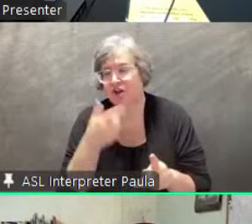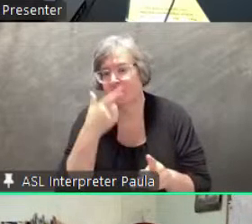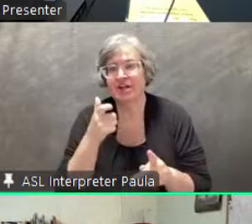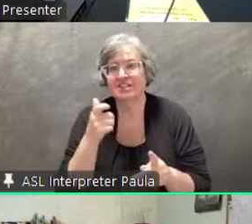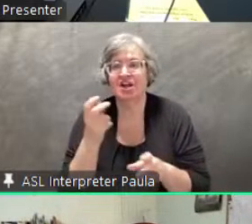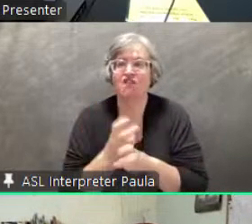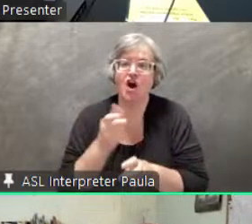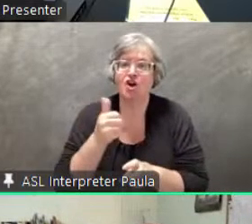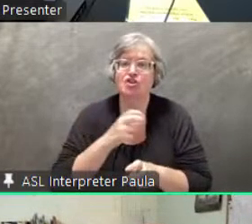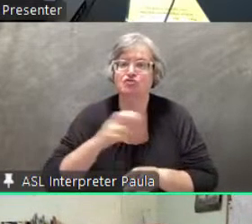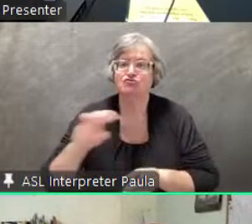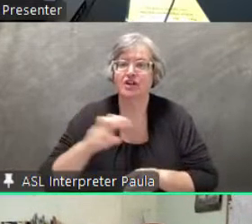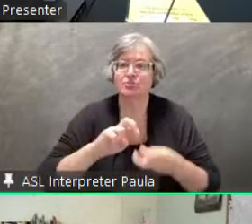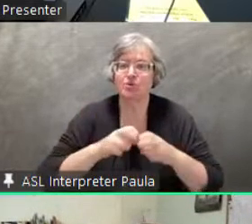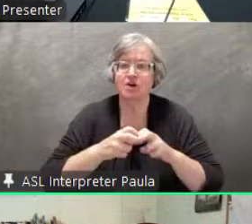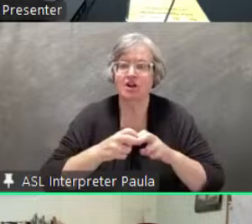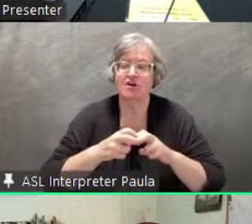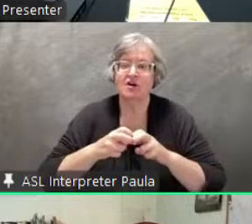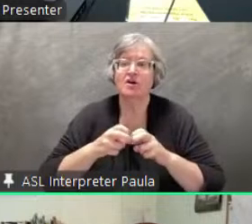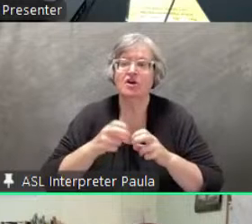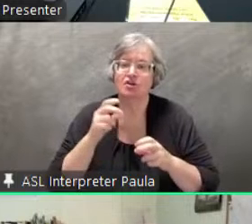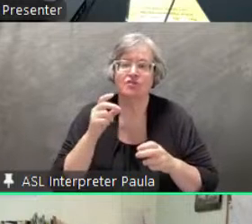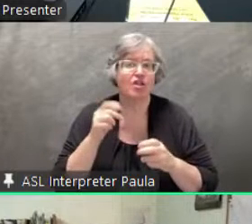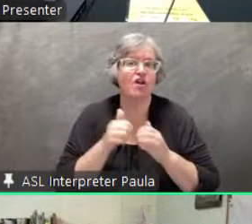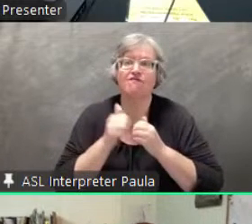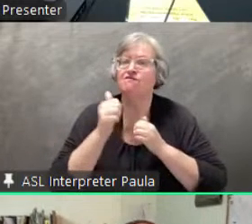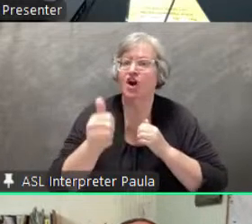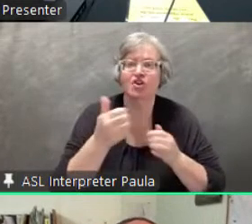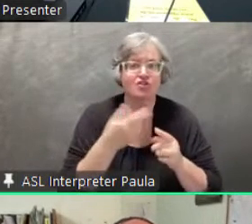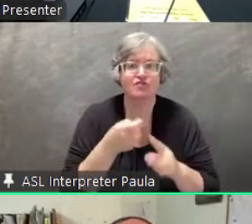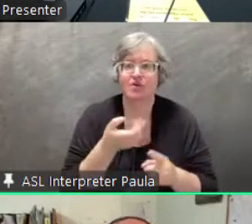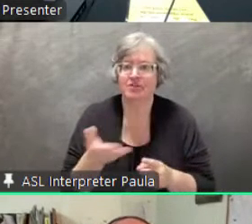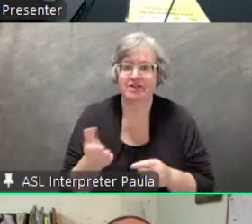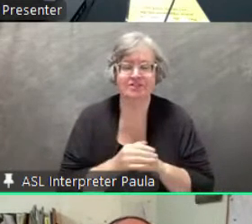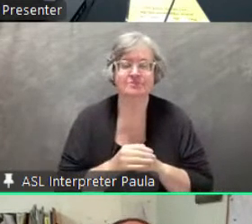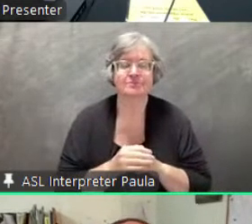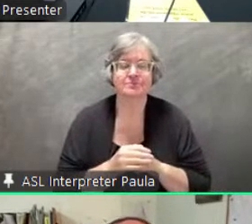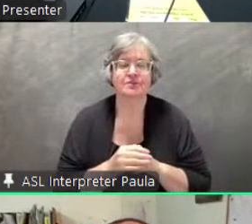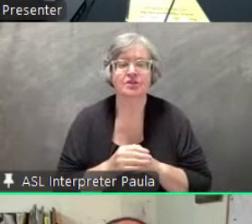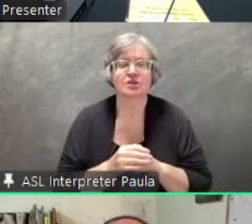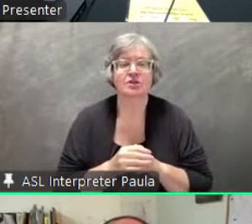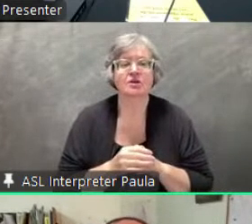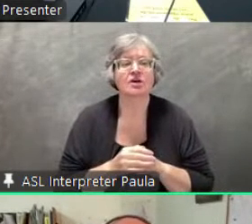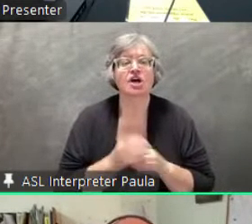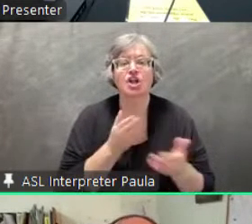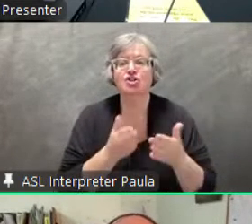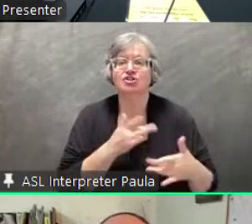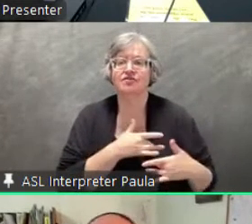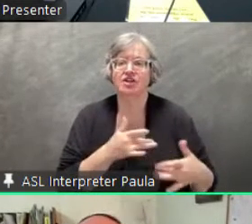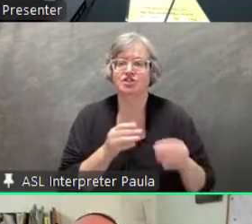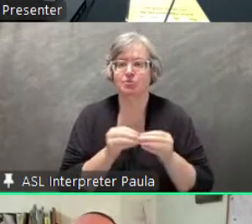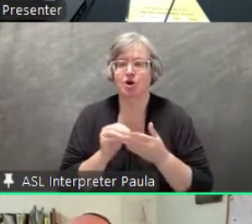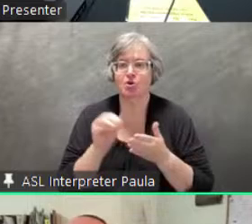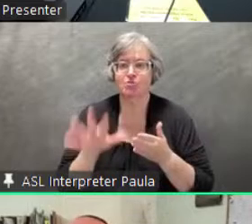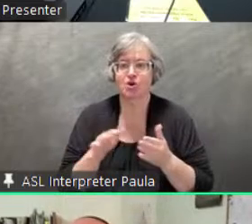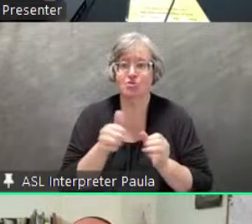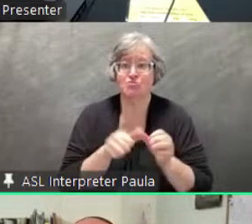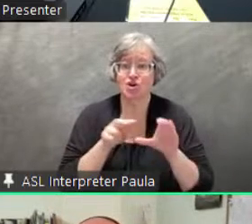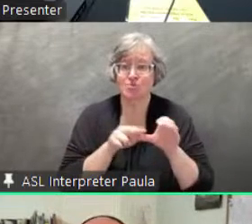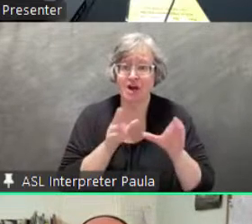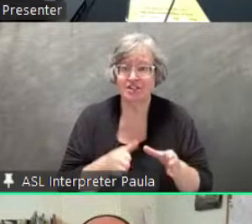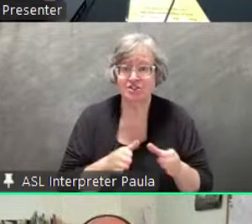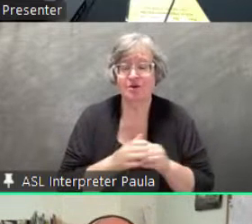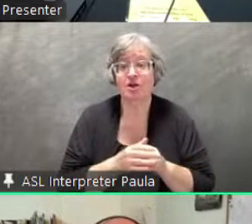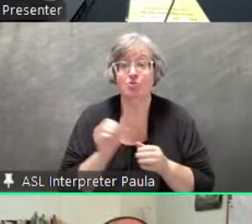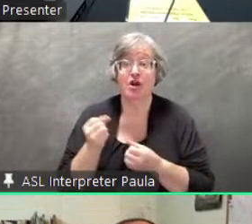harder transportation problem because they are just further from things. So their service tends to be more expensive per passenger. We have to carry